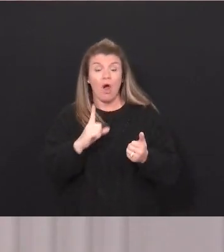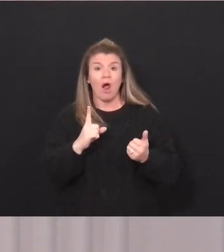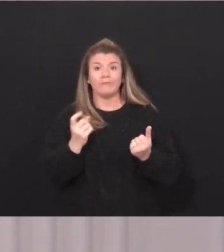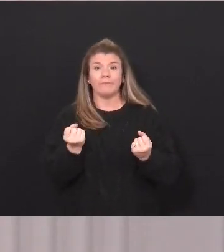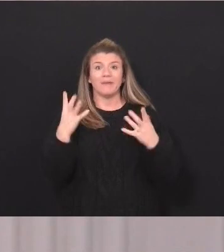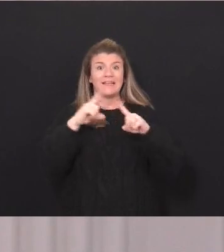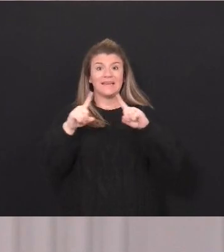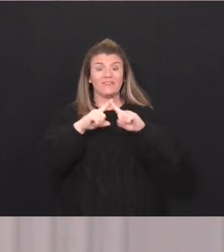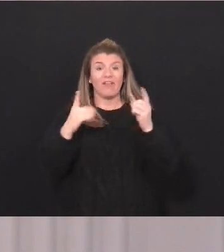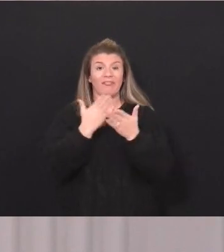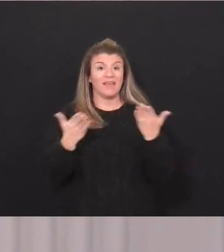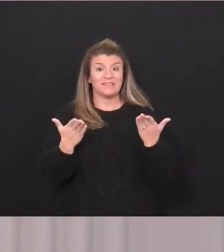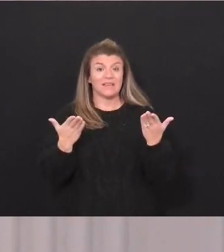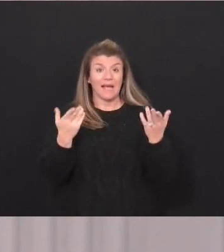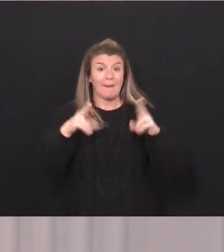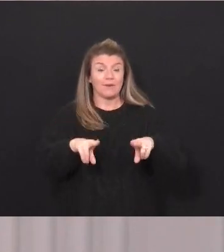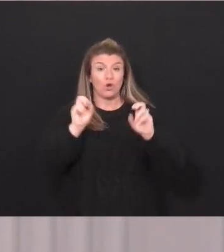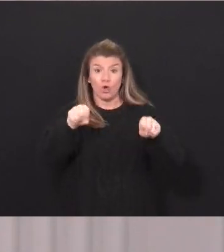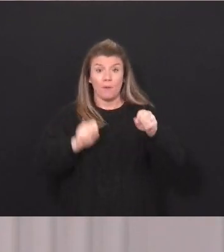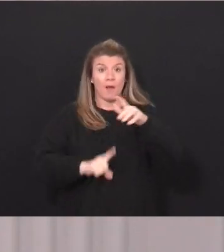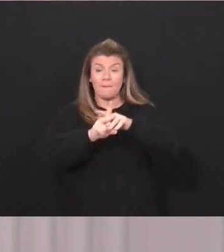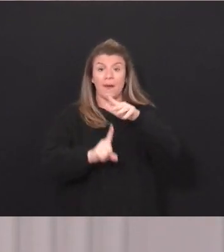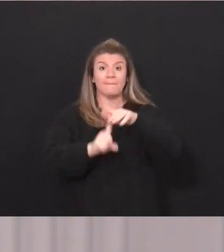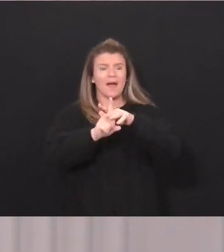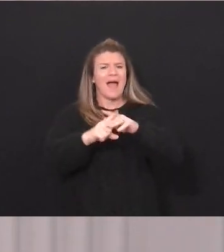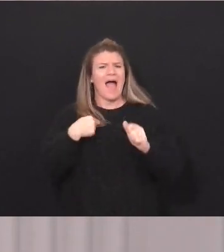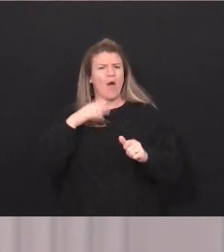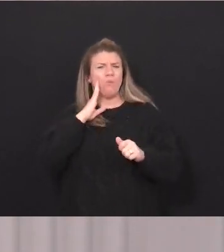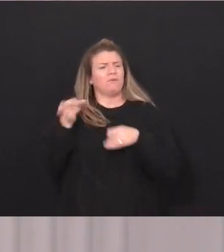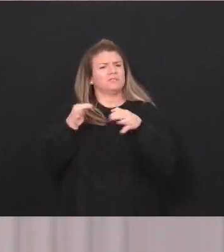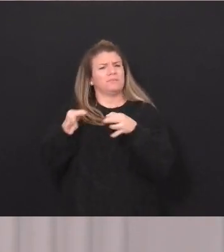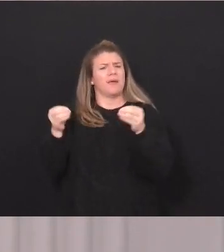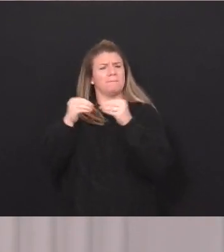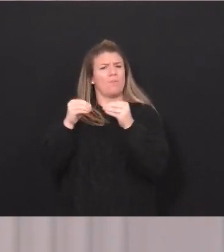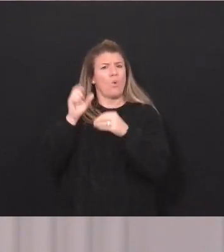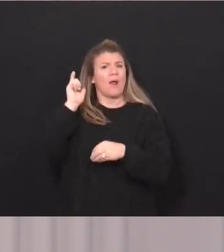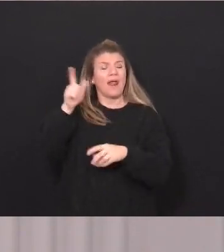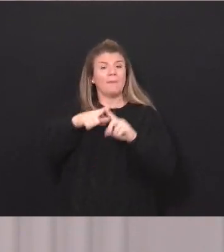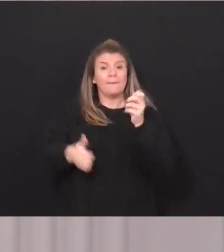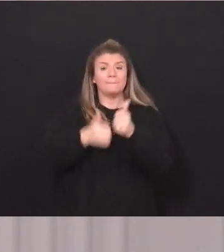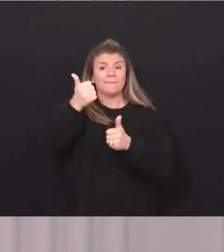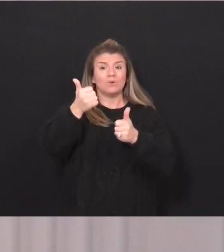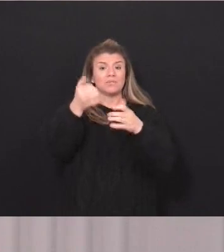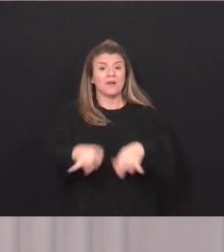to get this election held. I can go into those details later, but the main point is